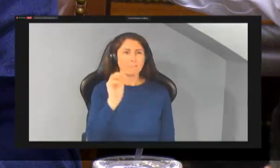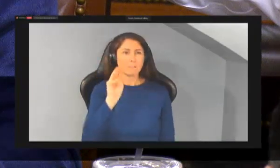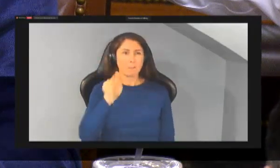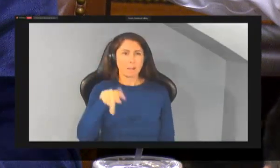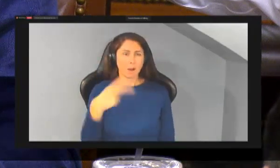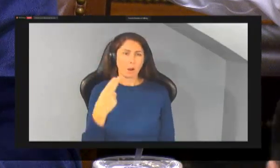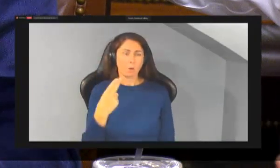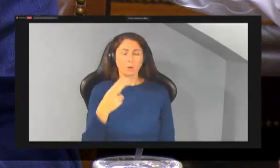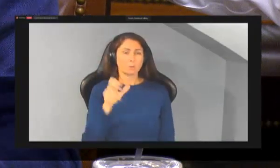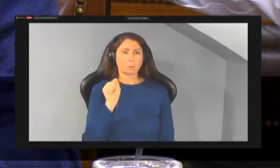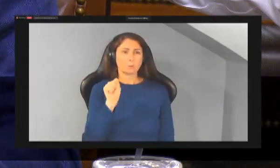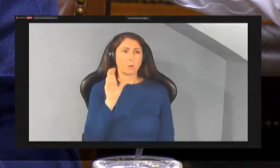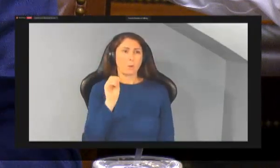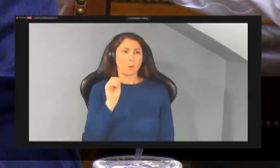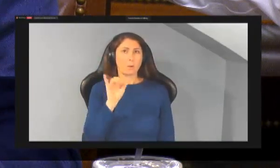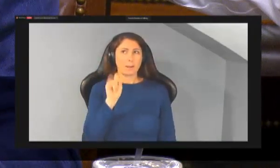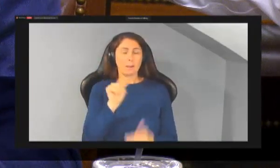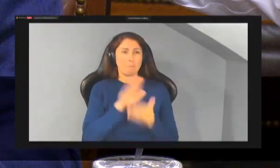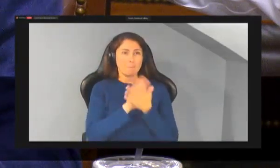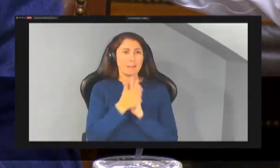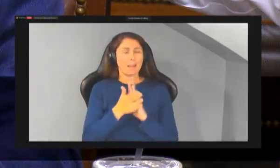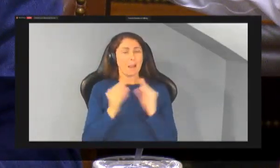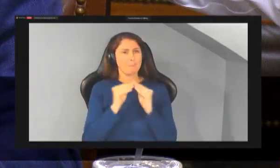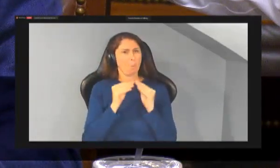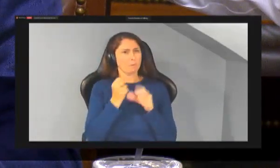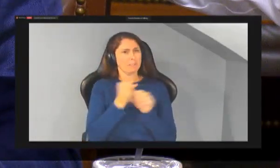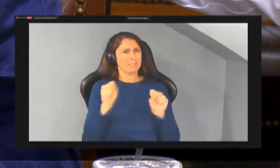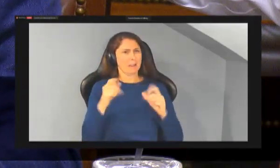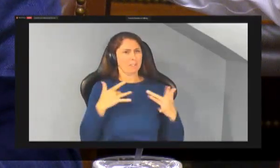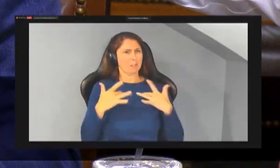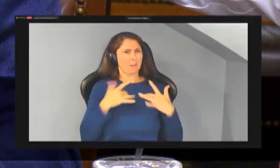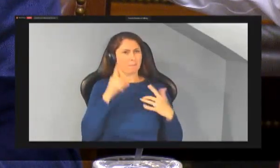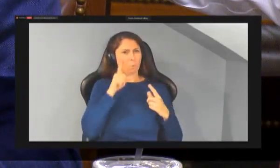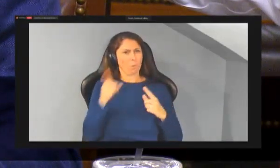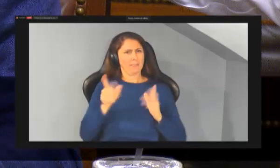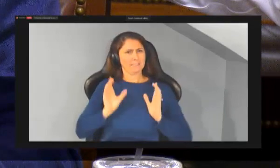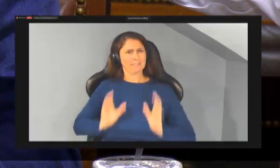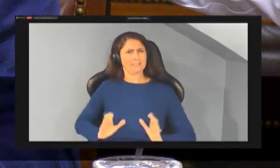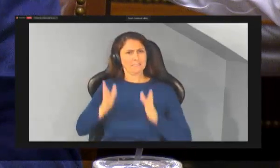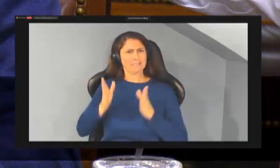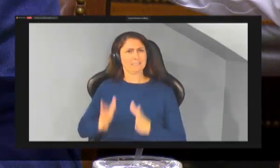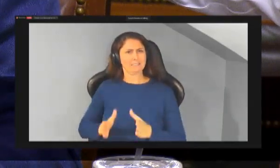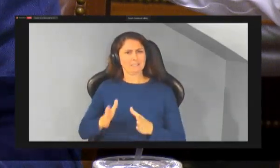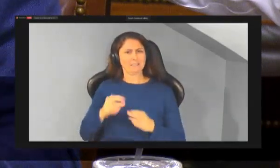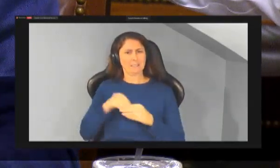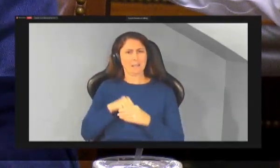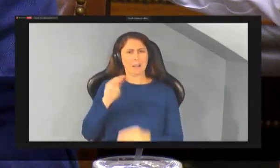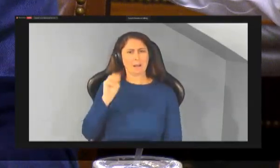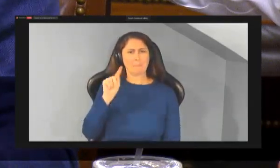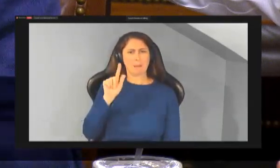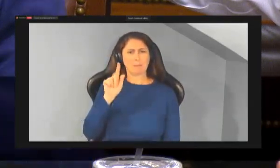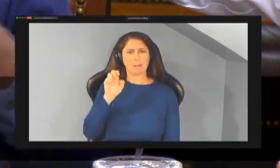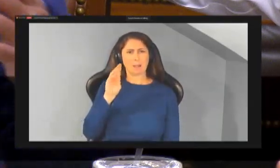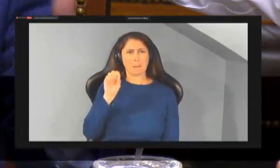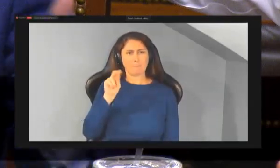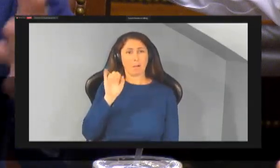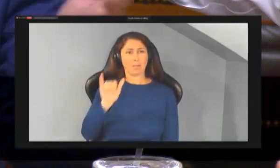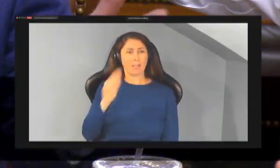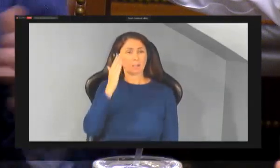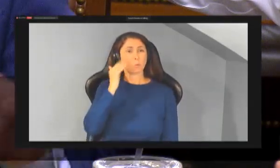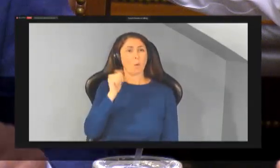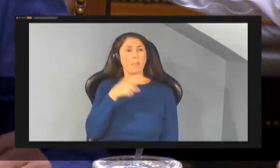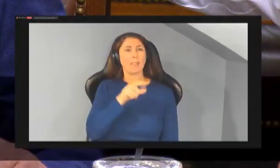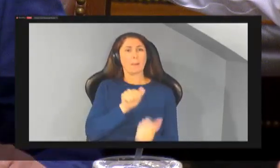So it became more a safety concern for the citizens, I will tell you, in Mount Lebanon, and that's why they approached that. Of course, there are